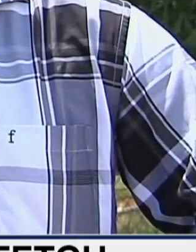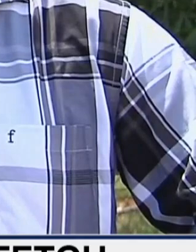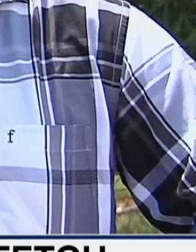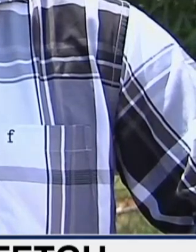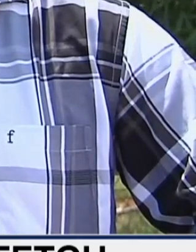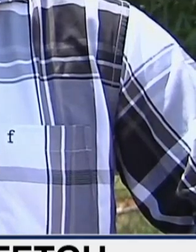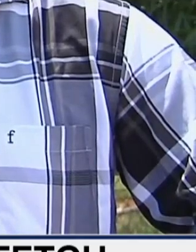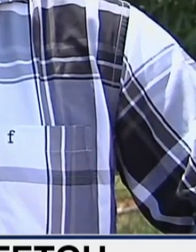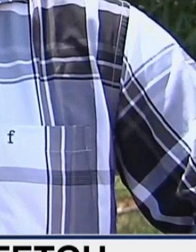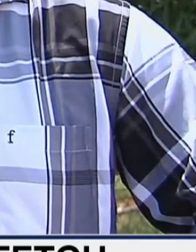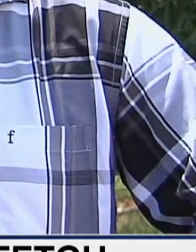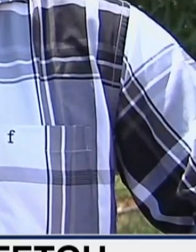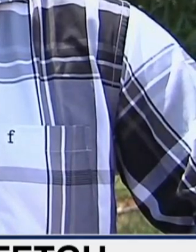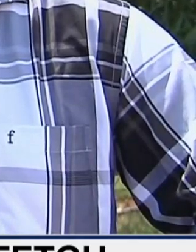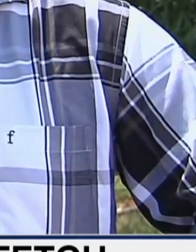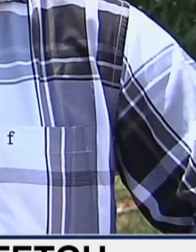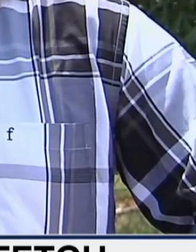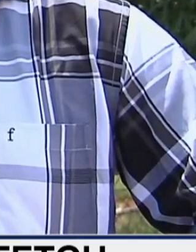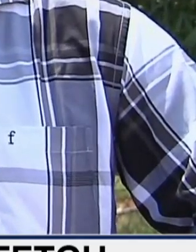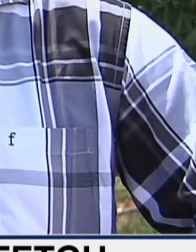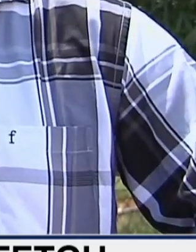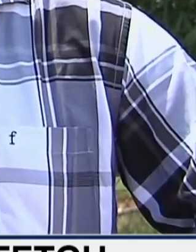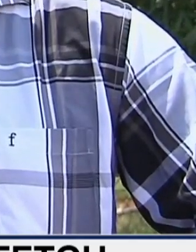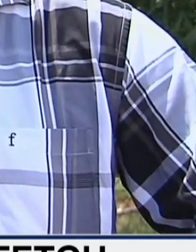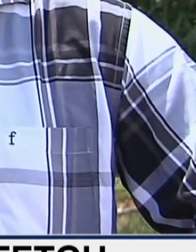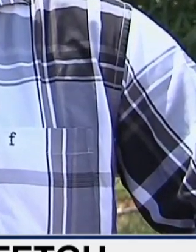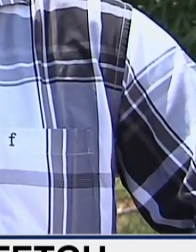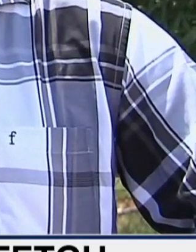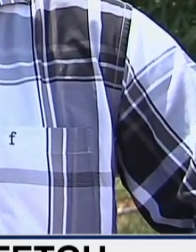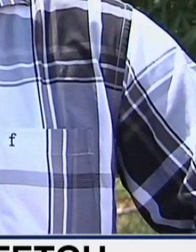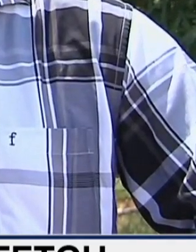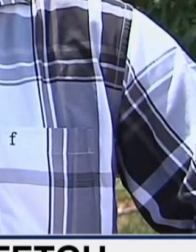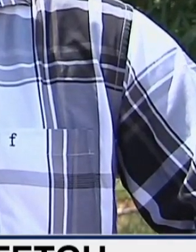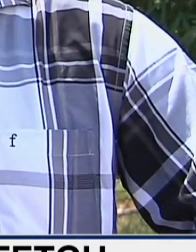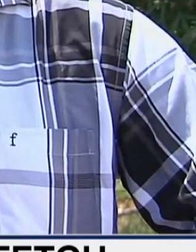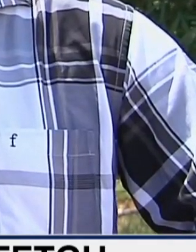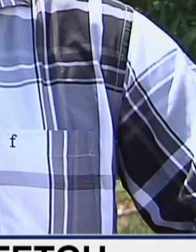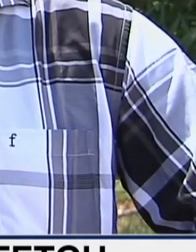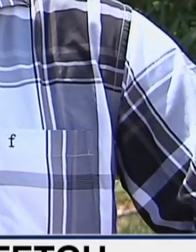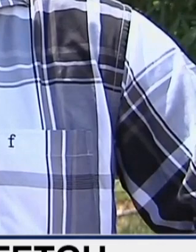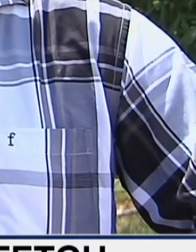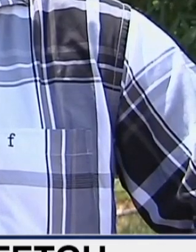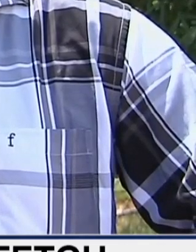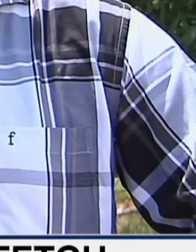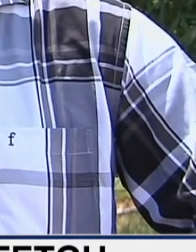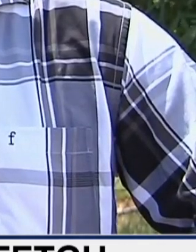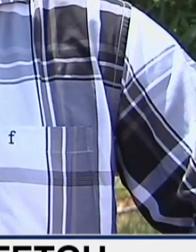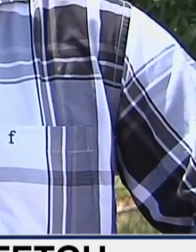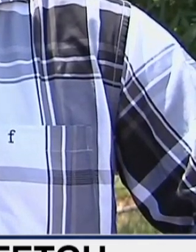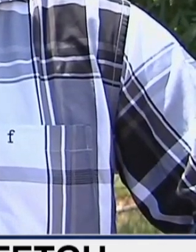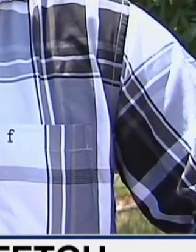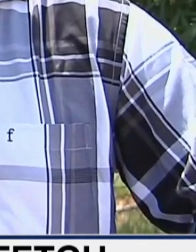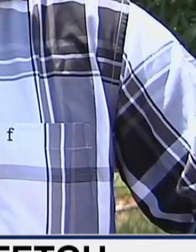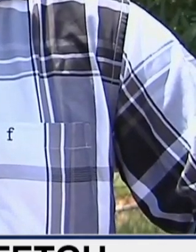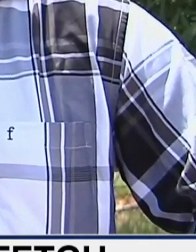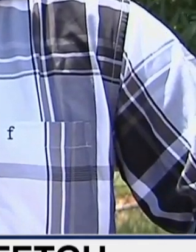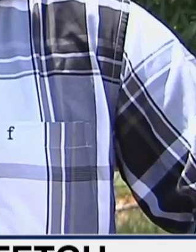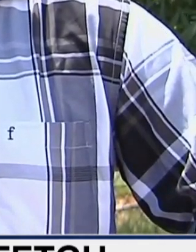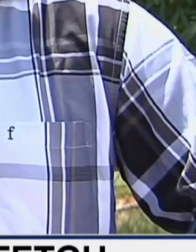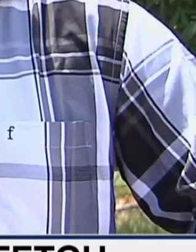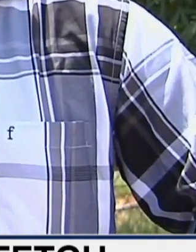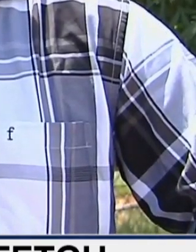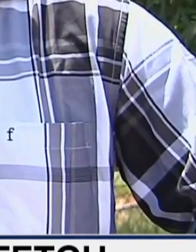Absolutely a devastating story there. Thabiso, thank you very much for bringing the different aspects to us of